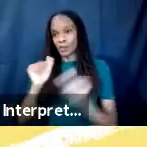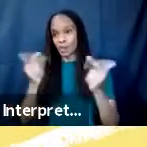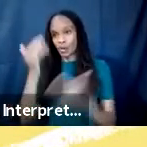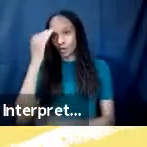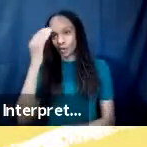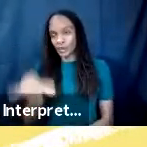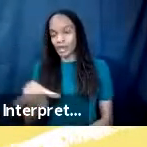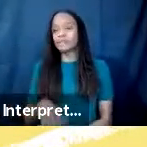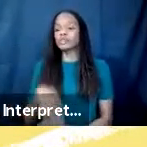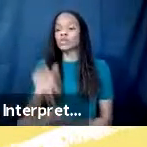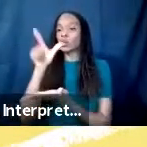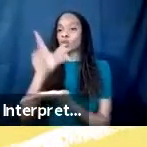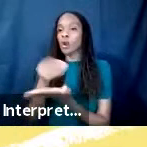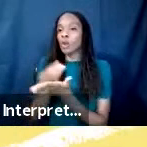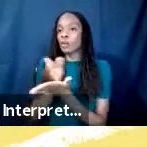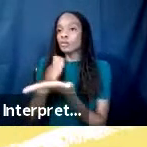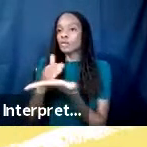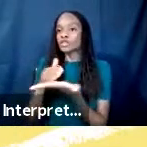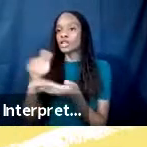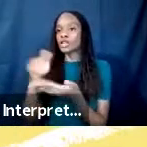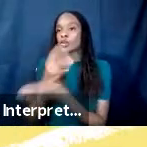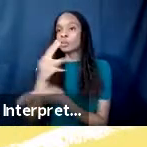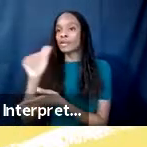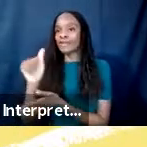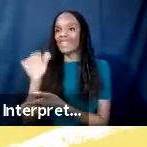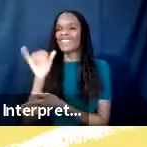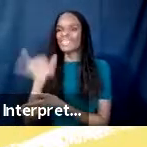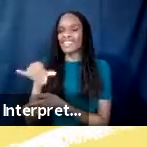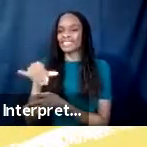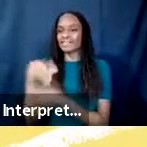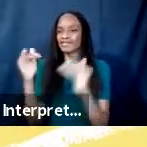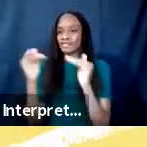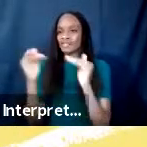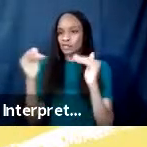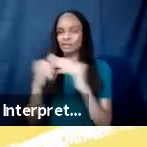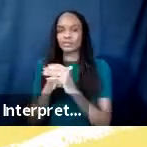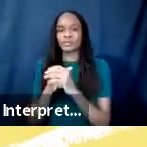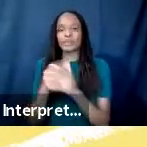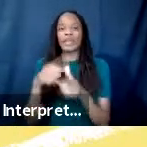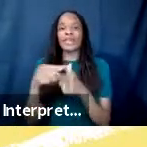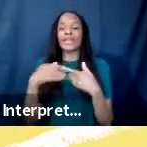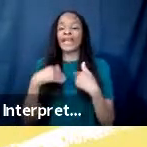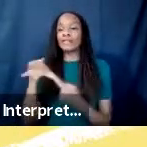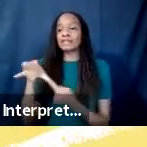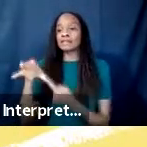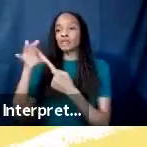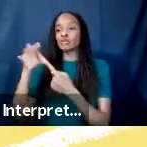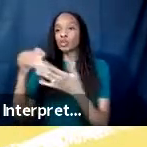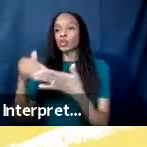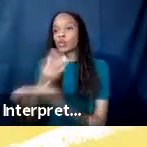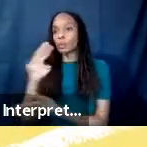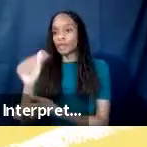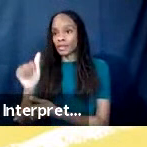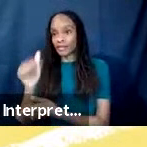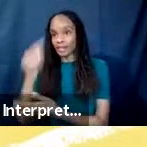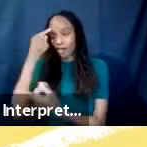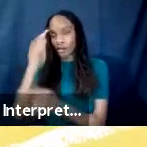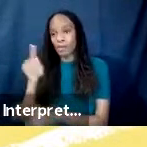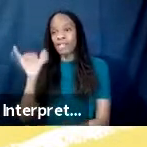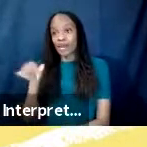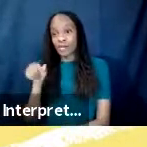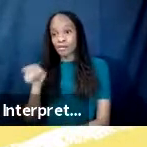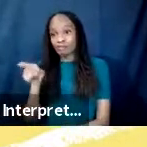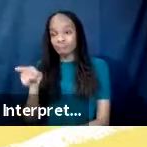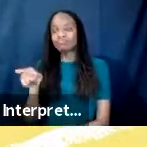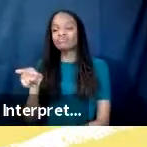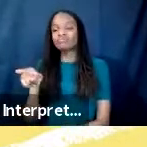So low budget new media is kind of that SPA equivalent. Then we have the special new media agreement. The special new media agreement